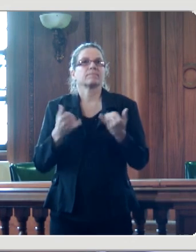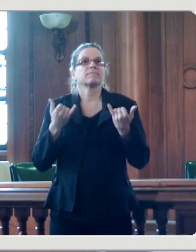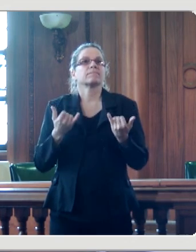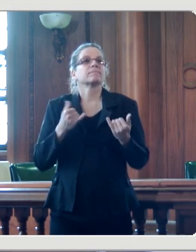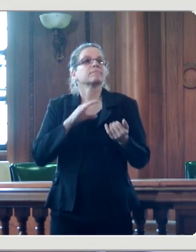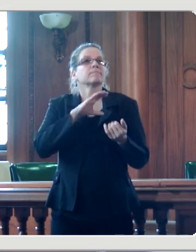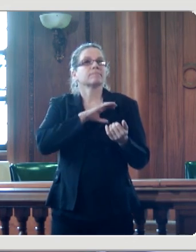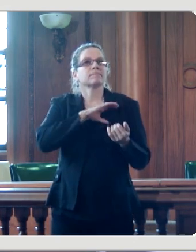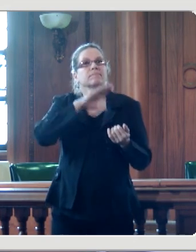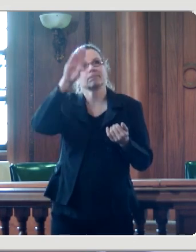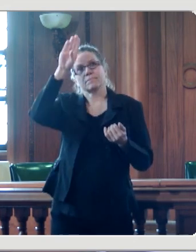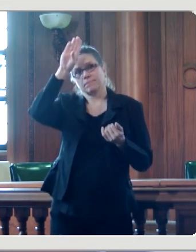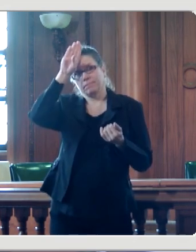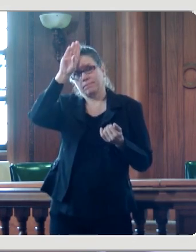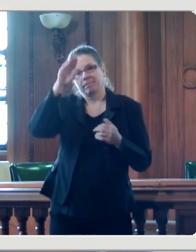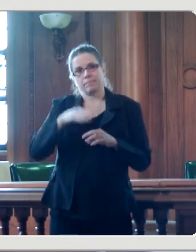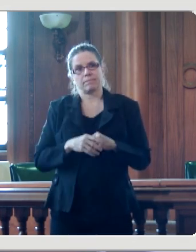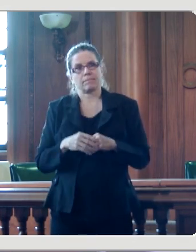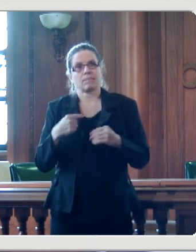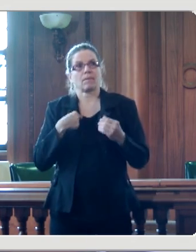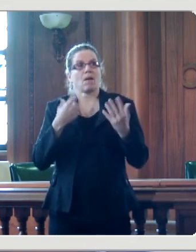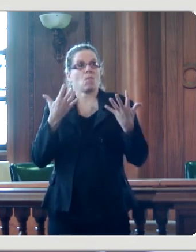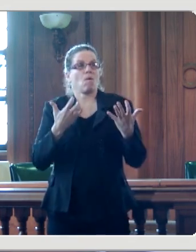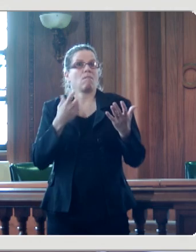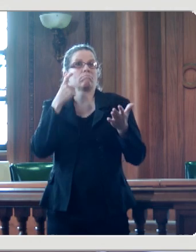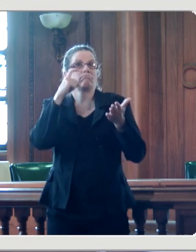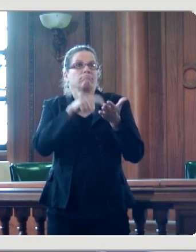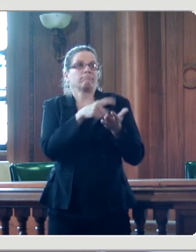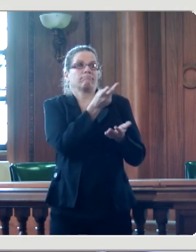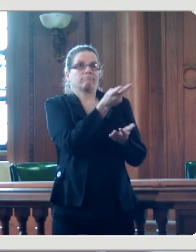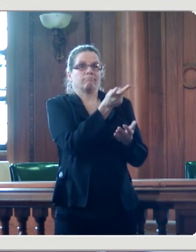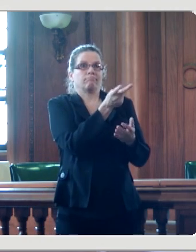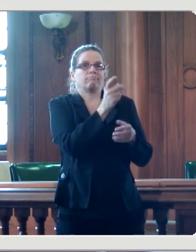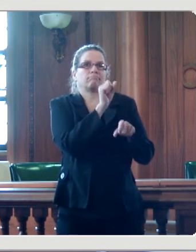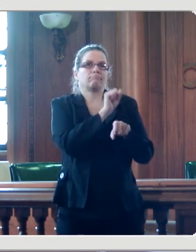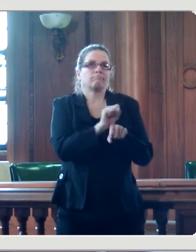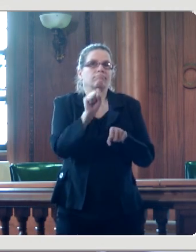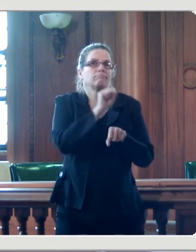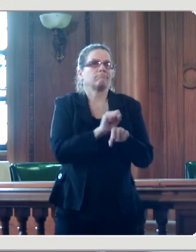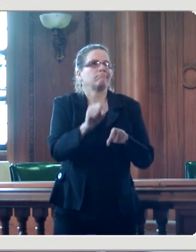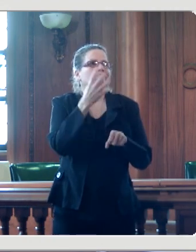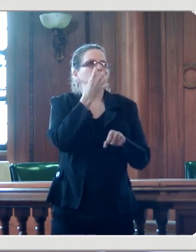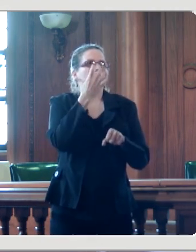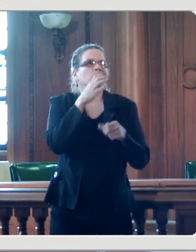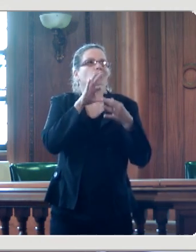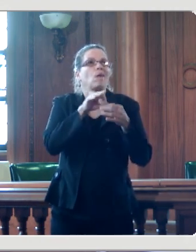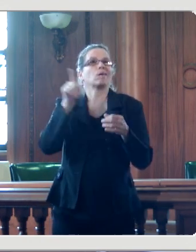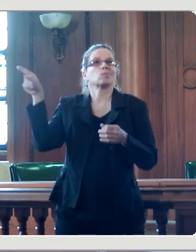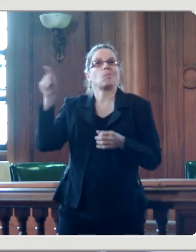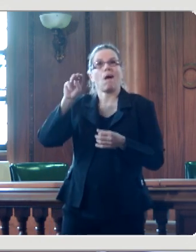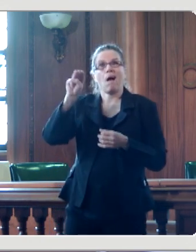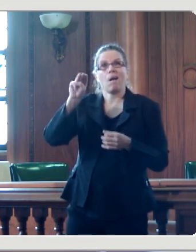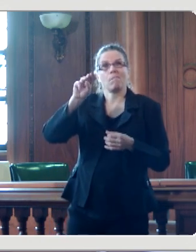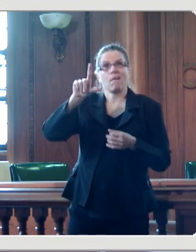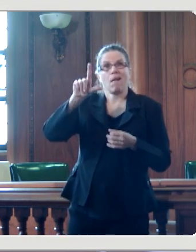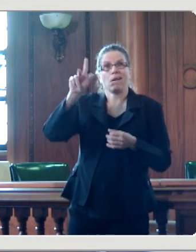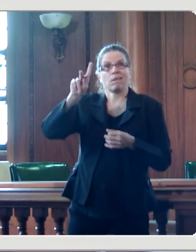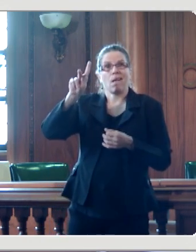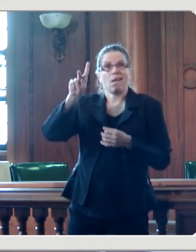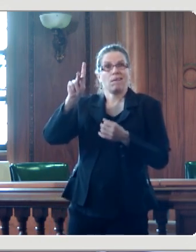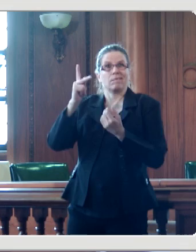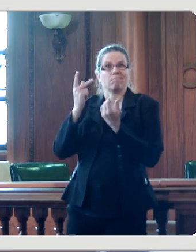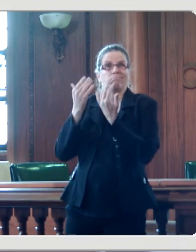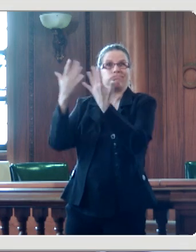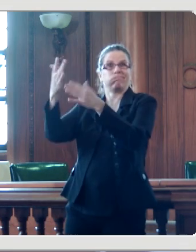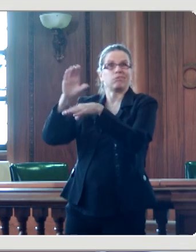police. People been able to work remote. Many of my city employees have been out there on the street, whether